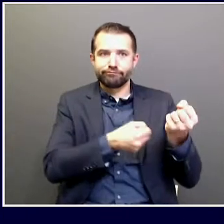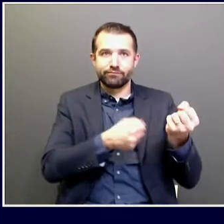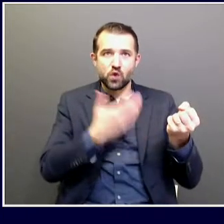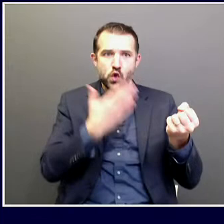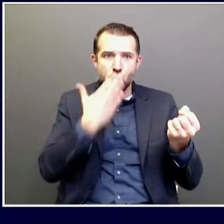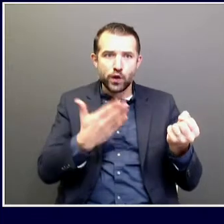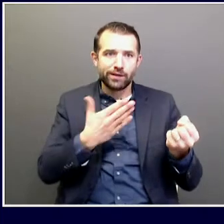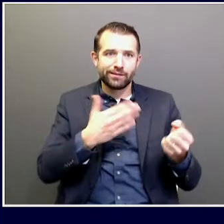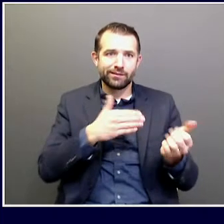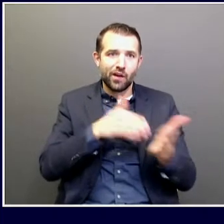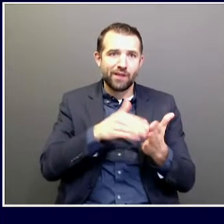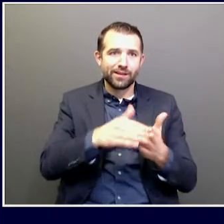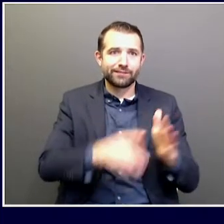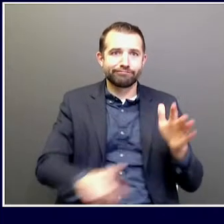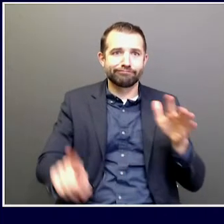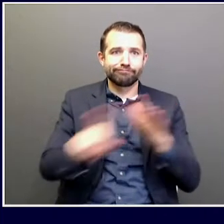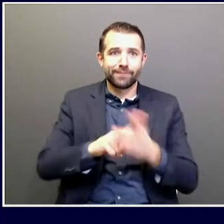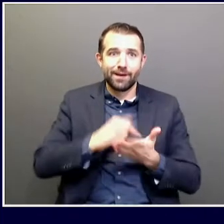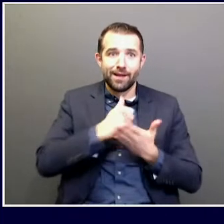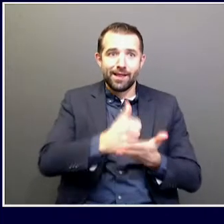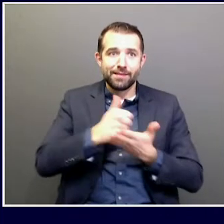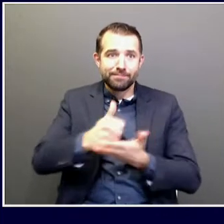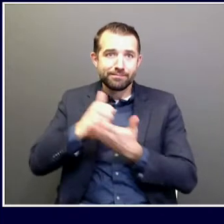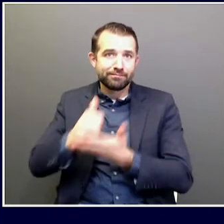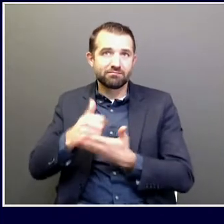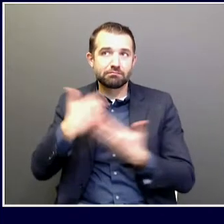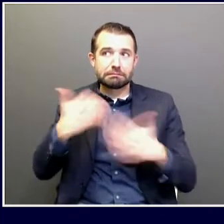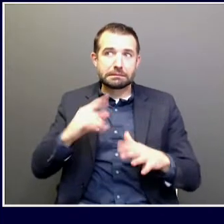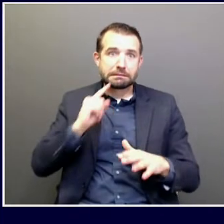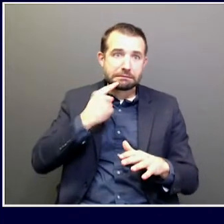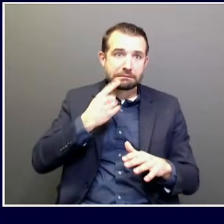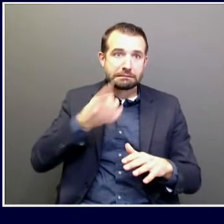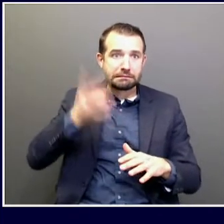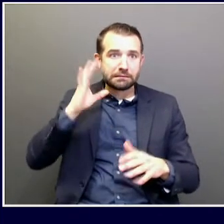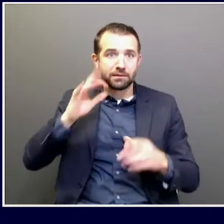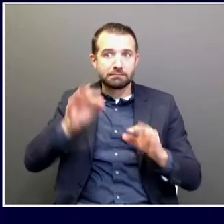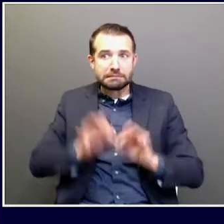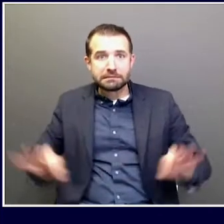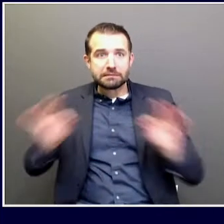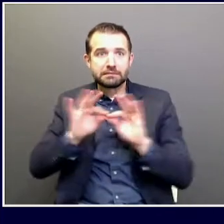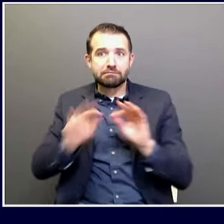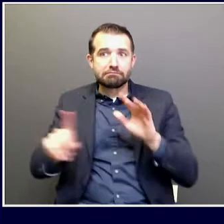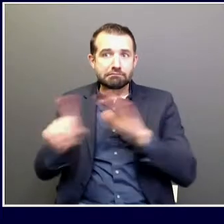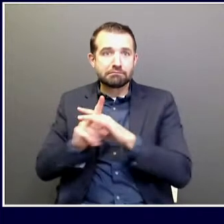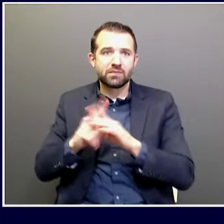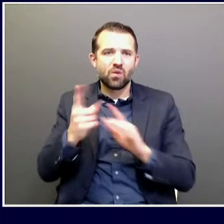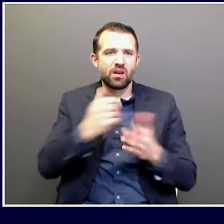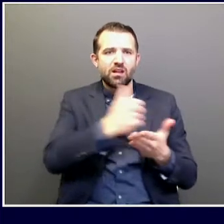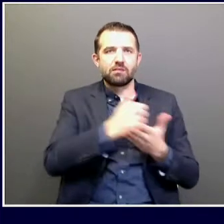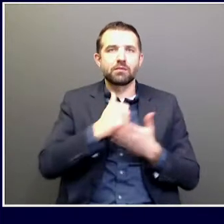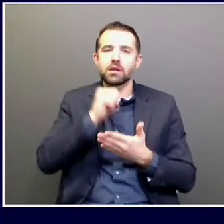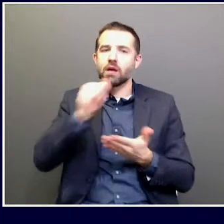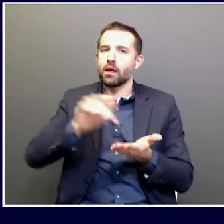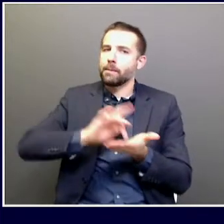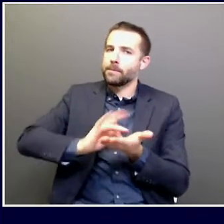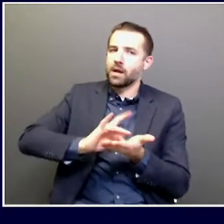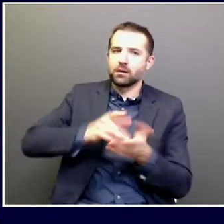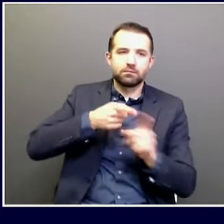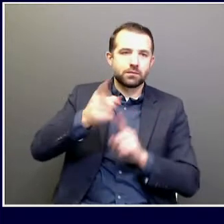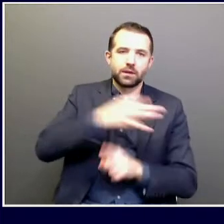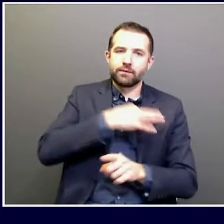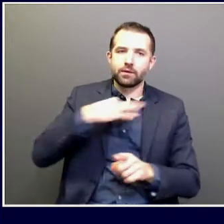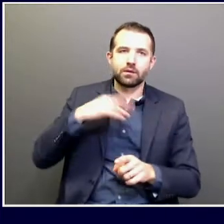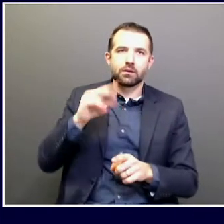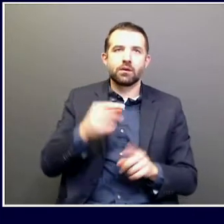And we expect that, first of all, these won't be medical people. We're not going to take medical professionals out of a healthcare setting, just put them in